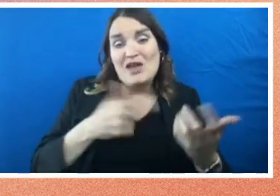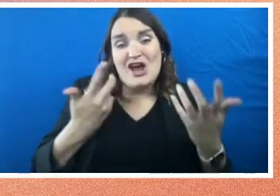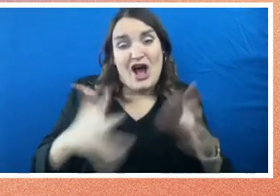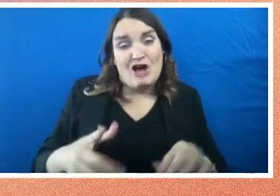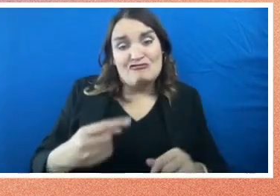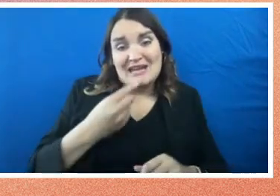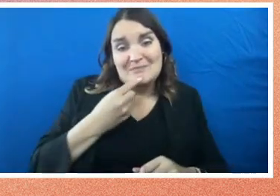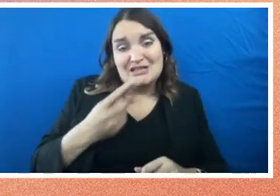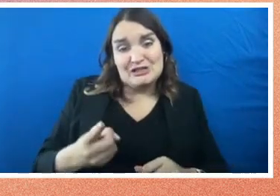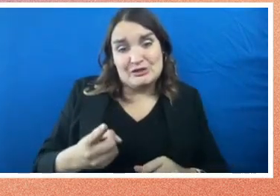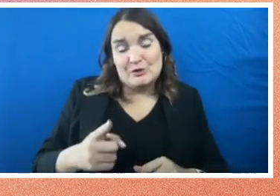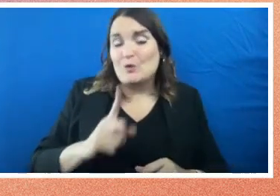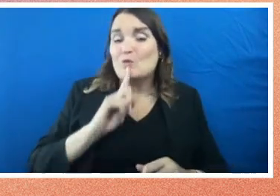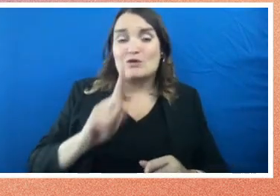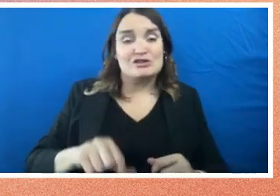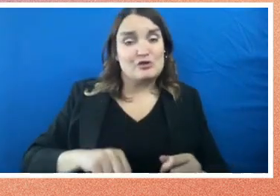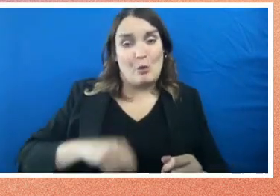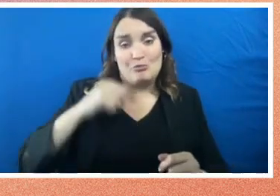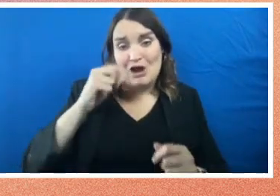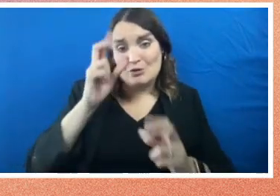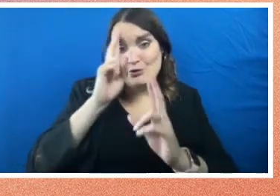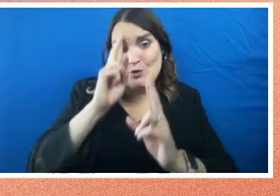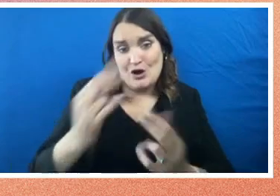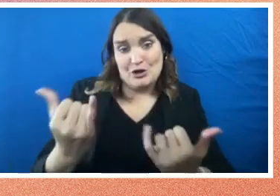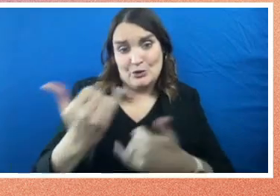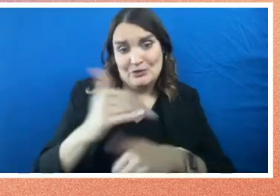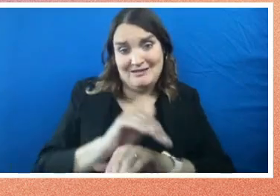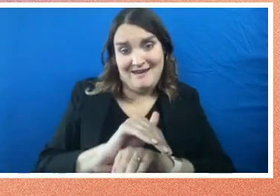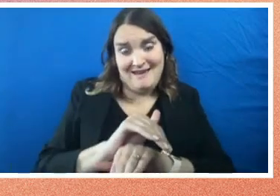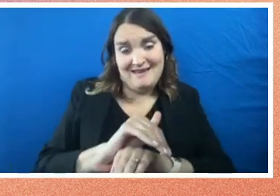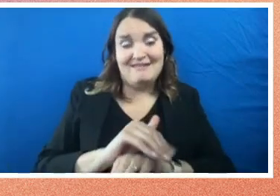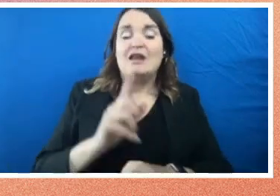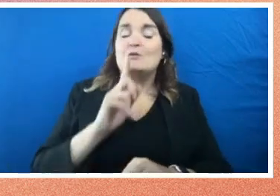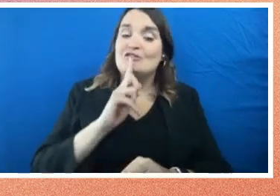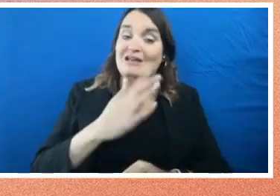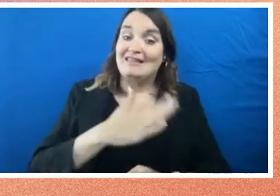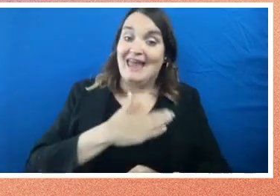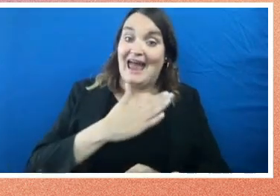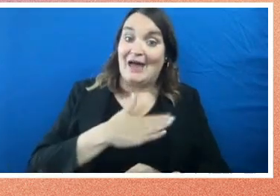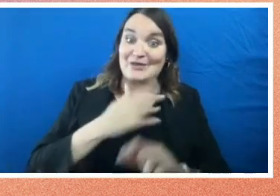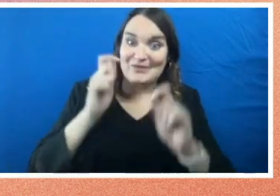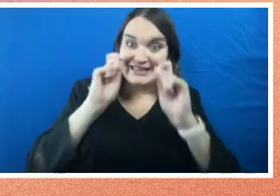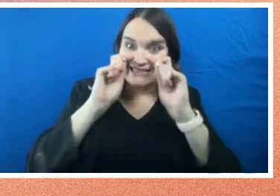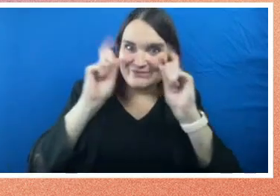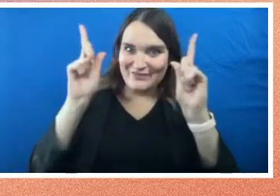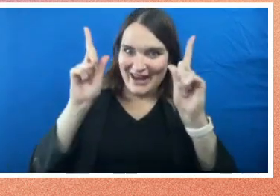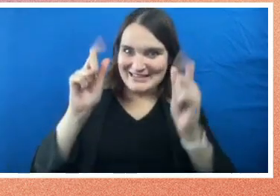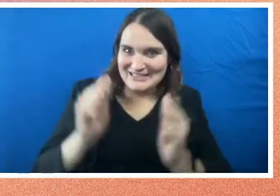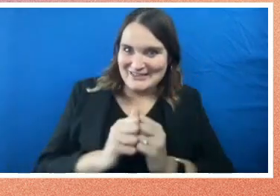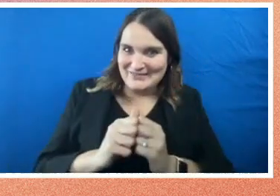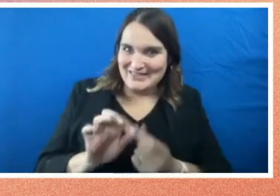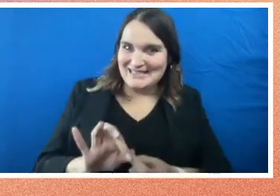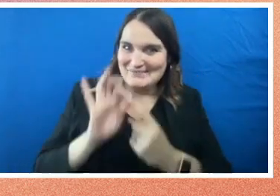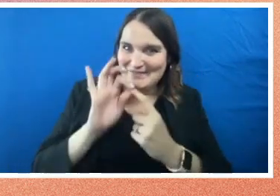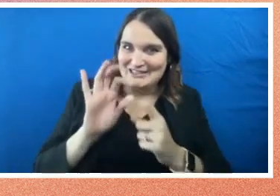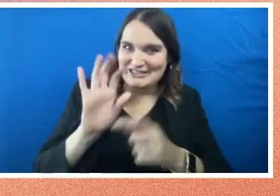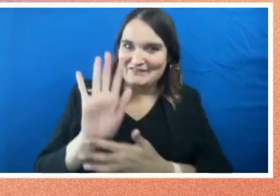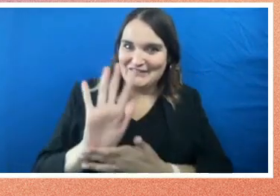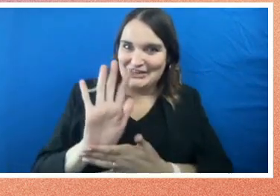proud to be honoring you tonight. And we're really glad we were able to surprise you with that very special video, especially with your dad at the